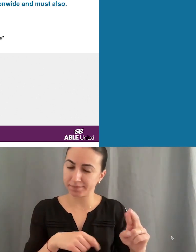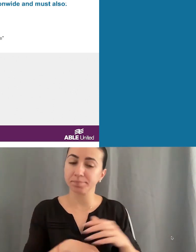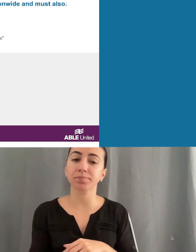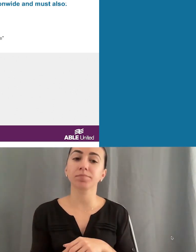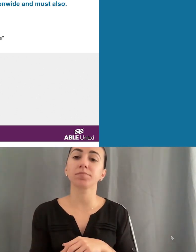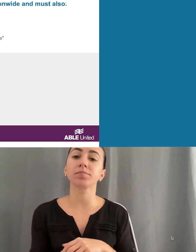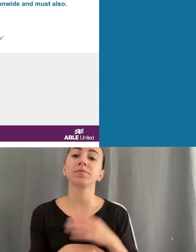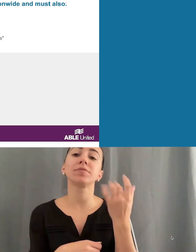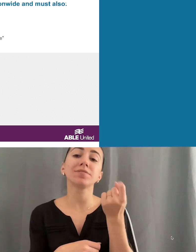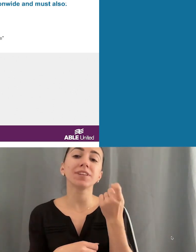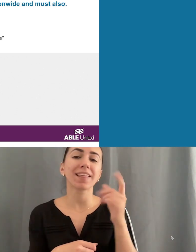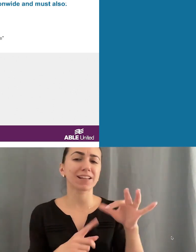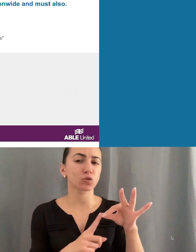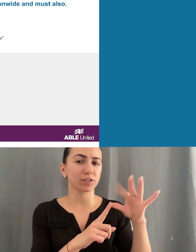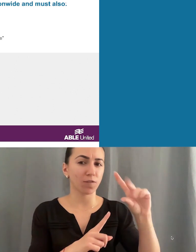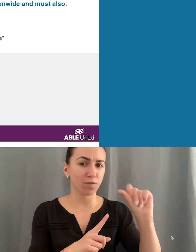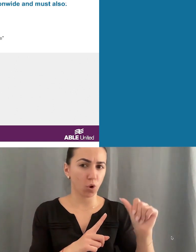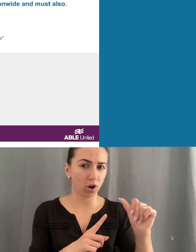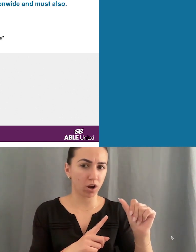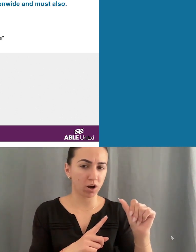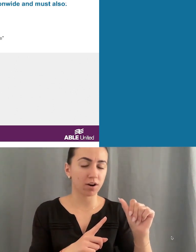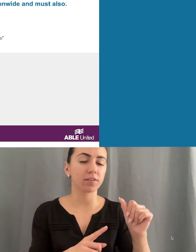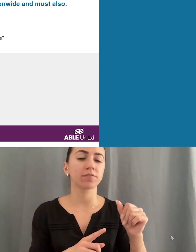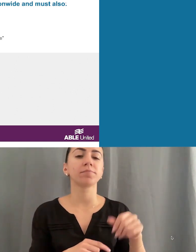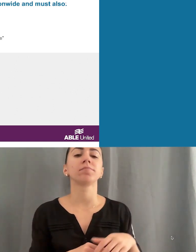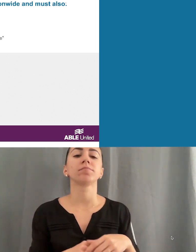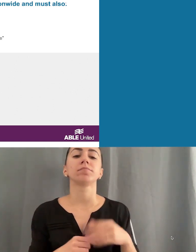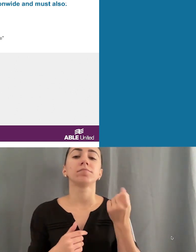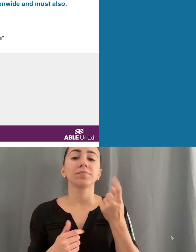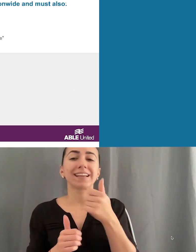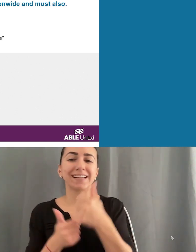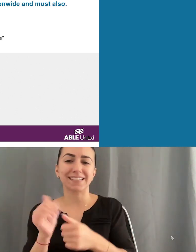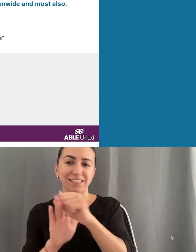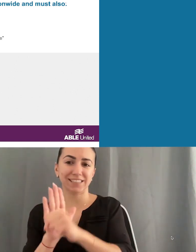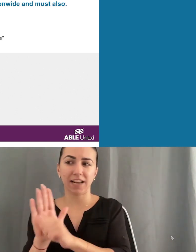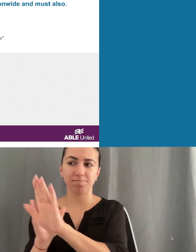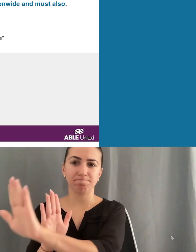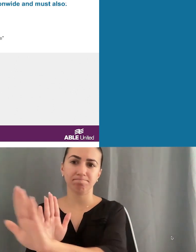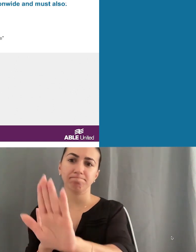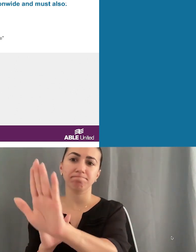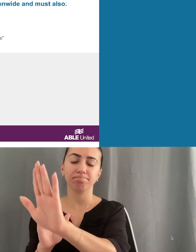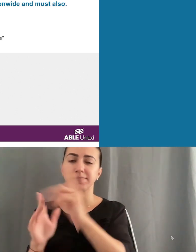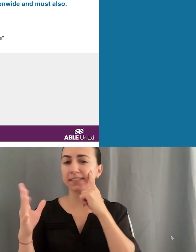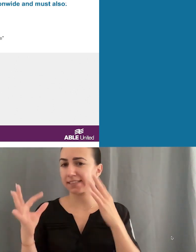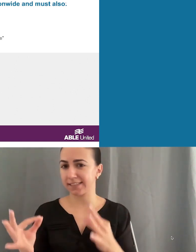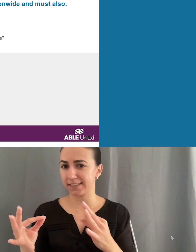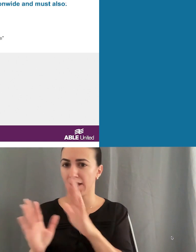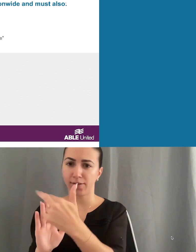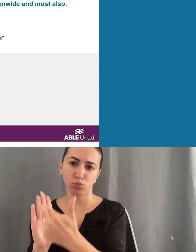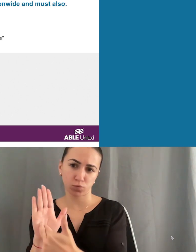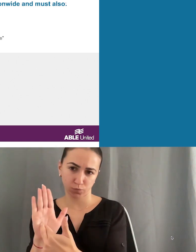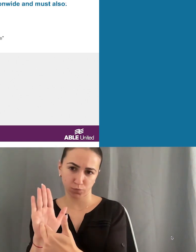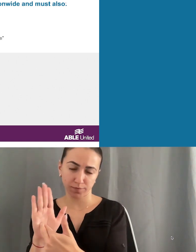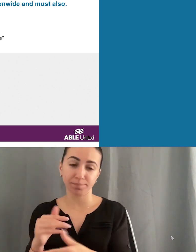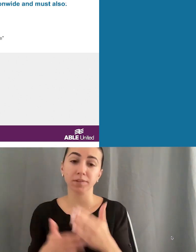that's unique to Florida's program as being Able United. Each state gets to set up and run their own ABLE program.